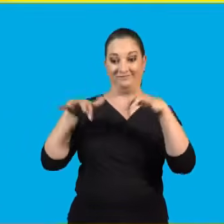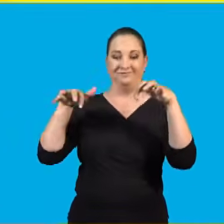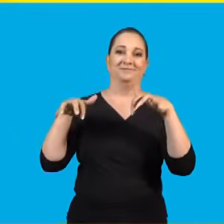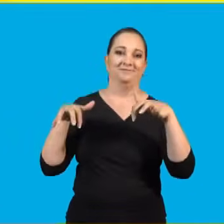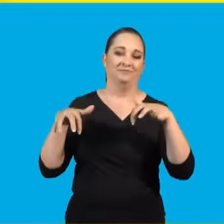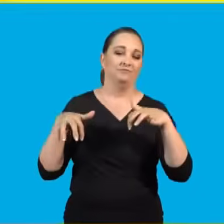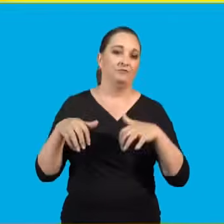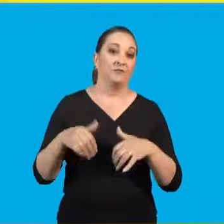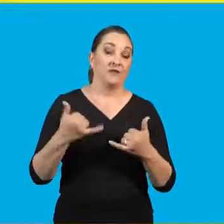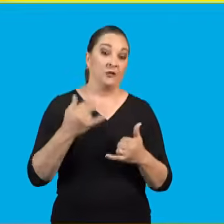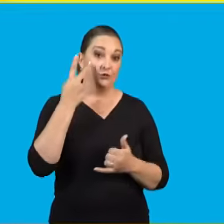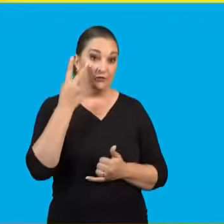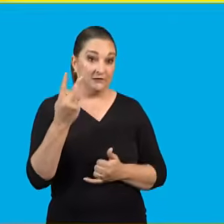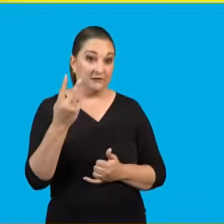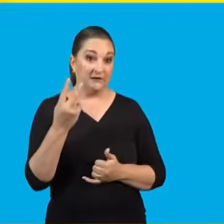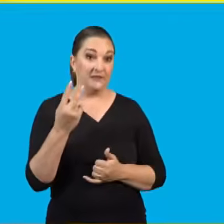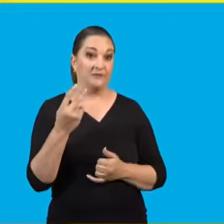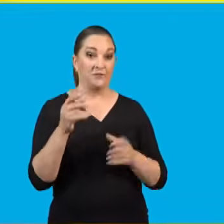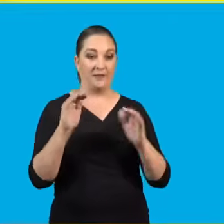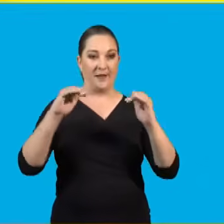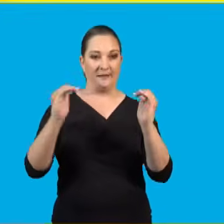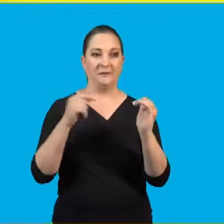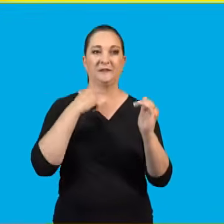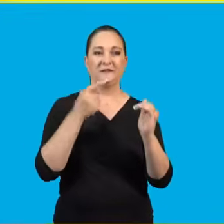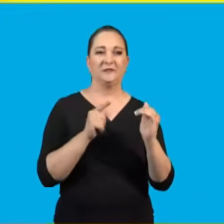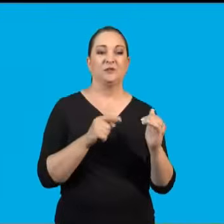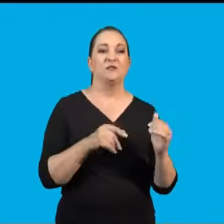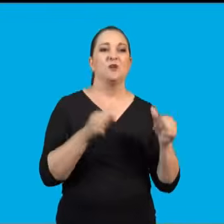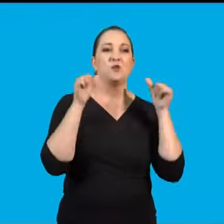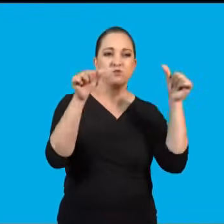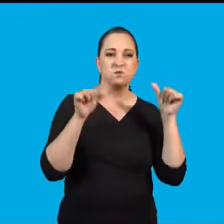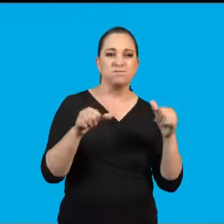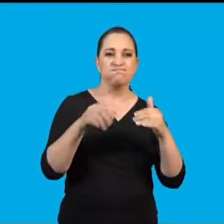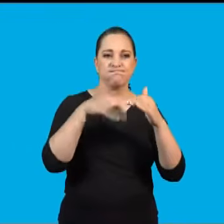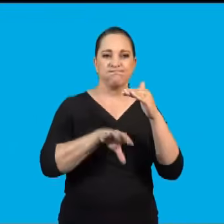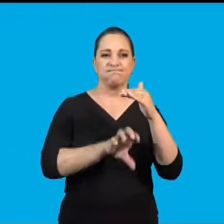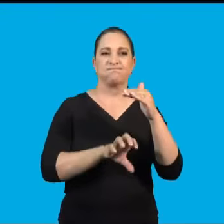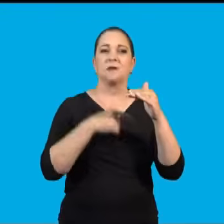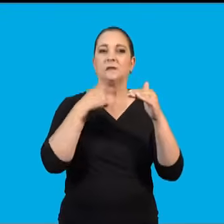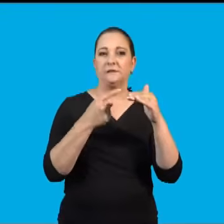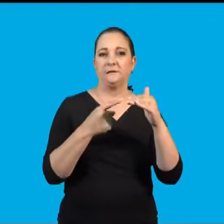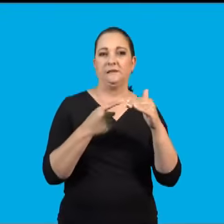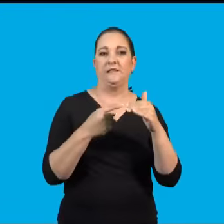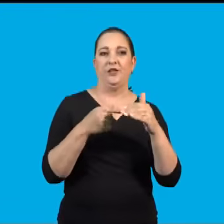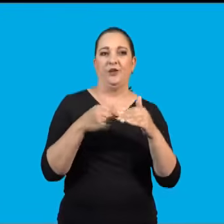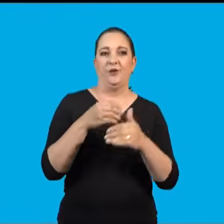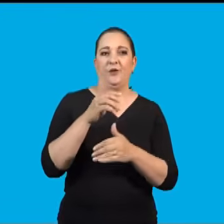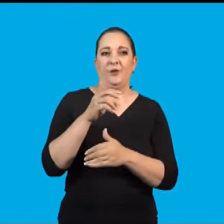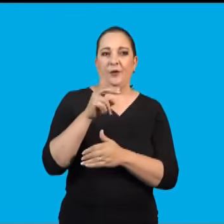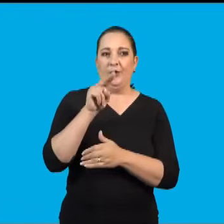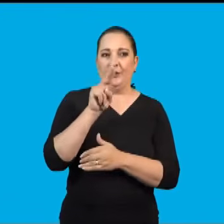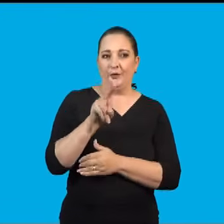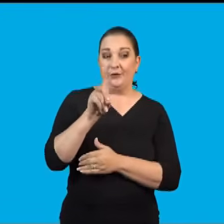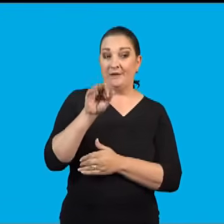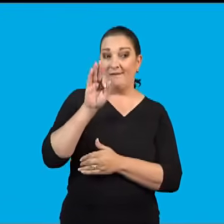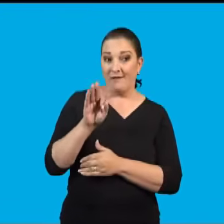1983. Now let's read the caption. The poster below, published and distributed by the UDF in 1983,